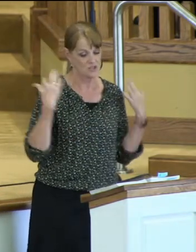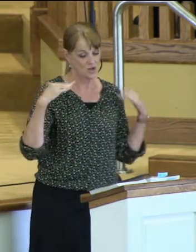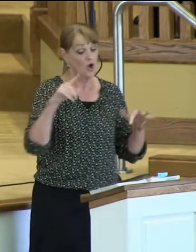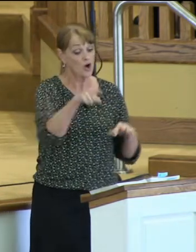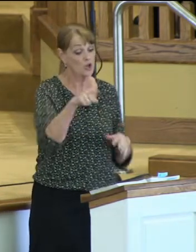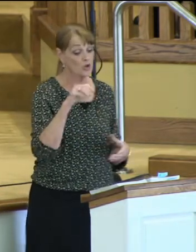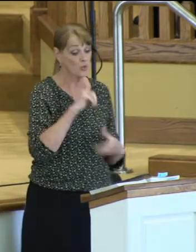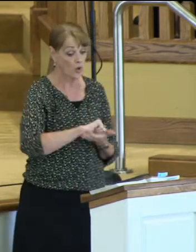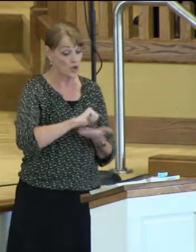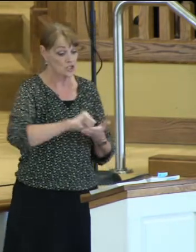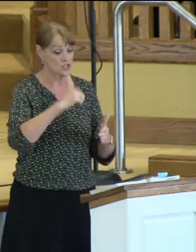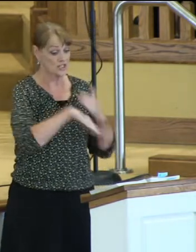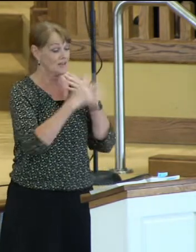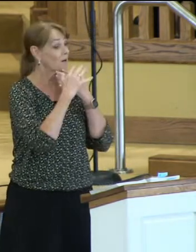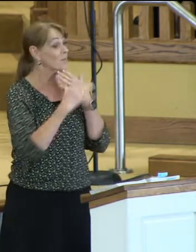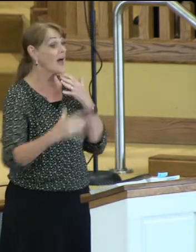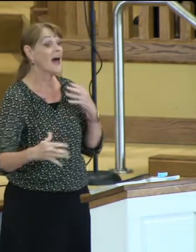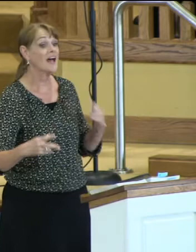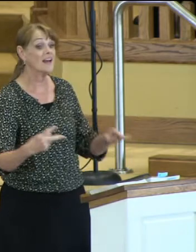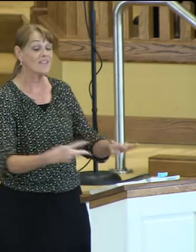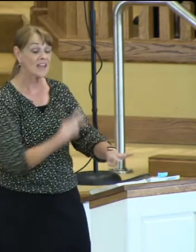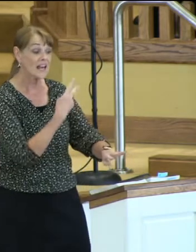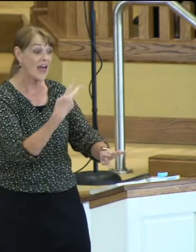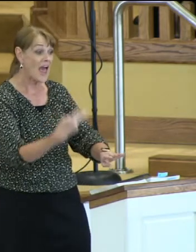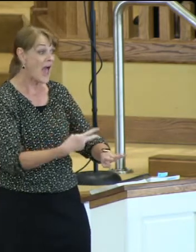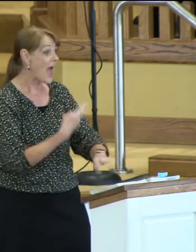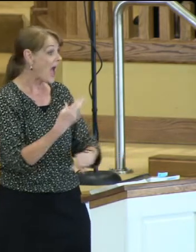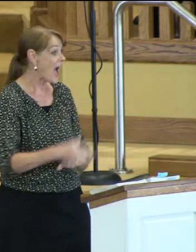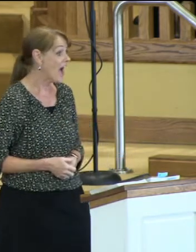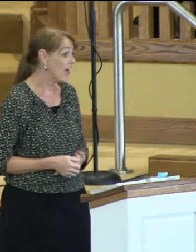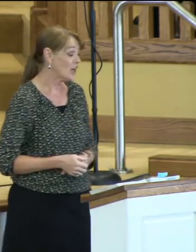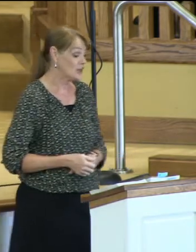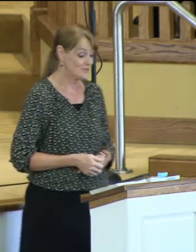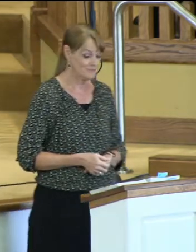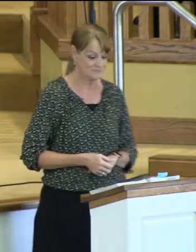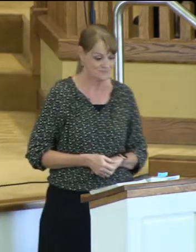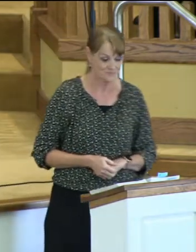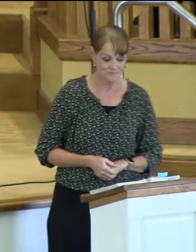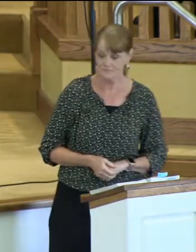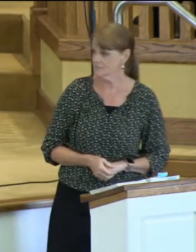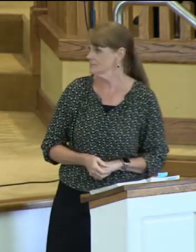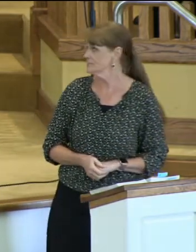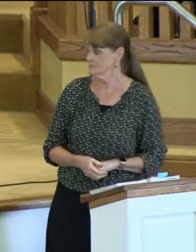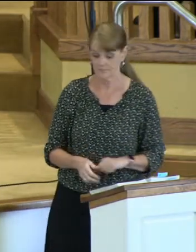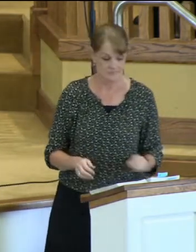as snow? Are you washed in the blood of the Lamb?